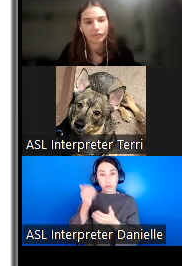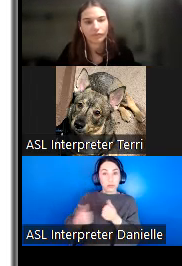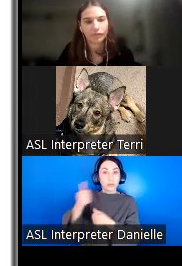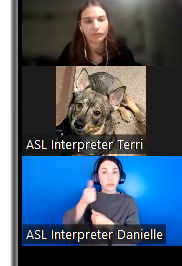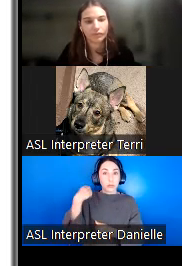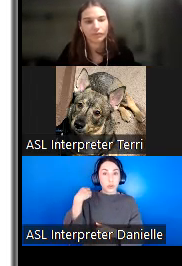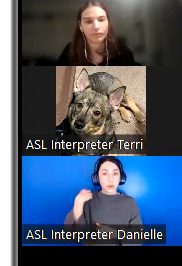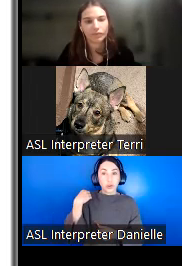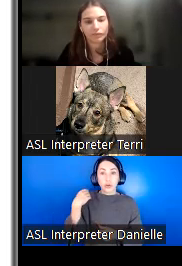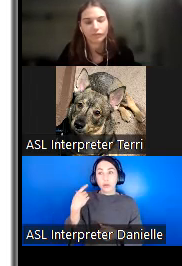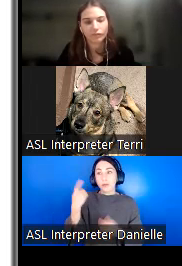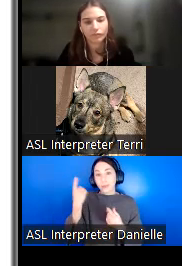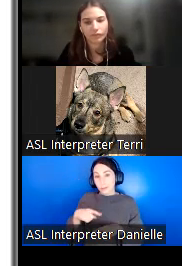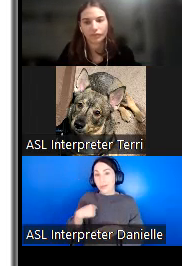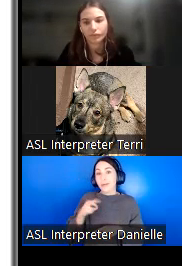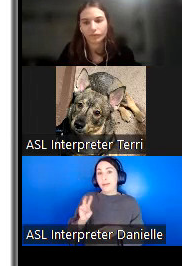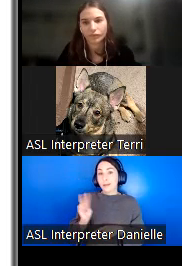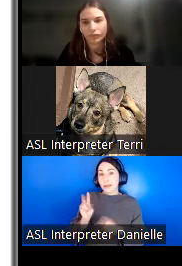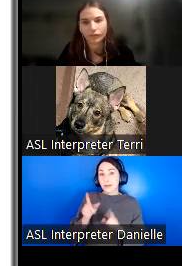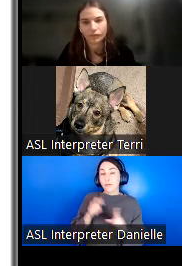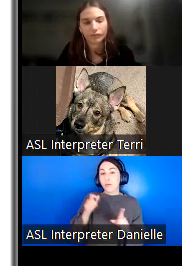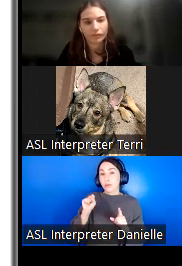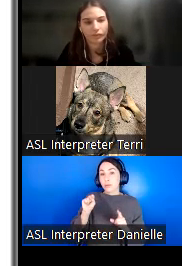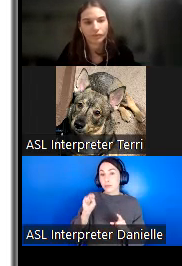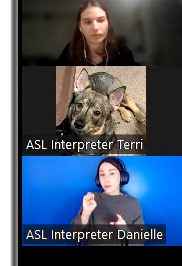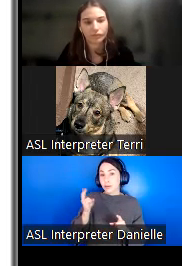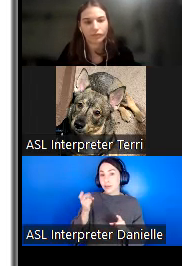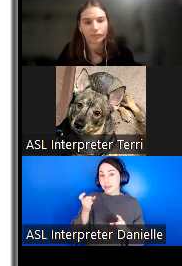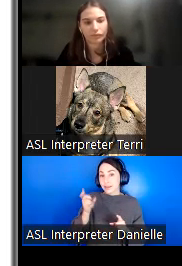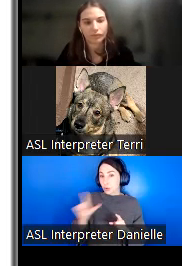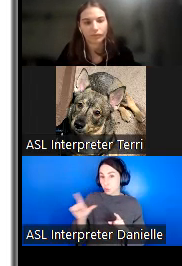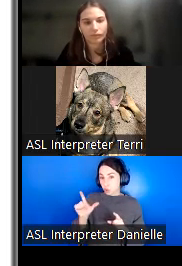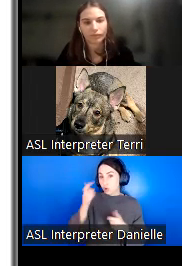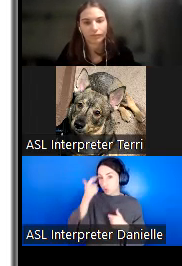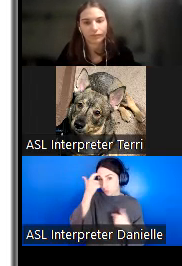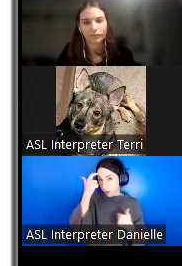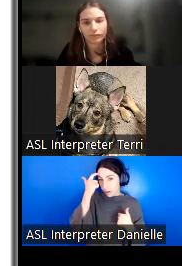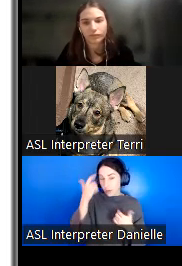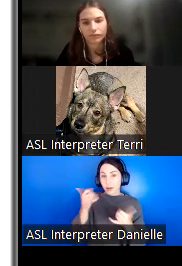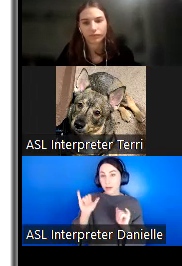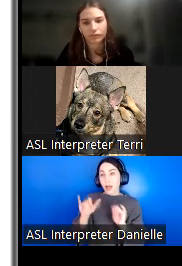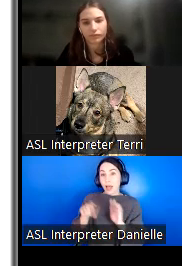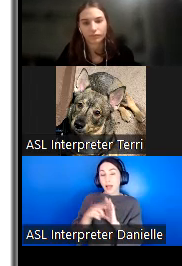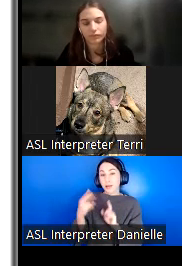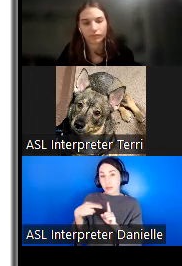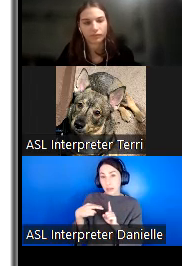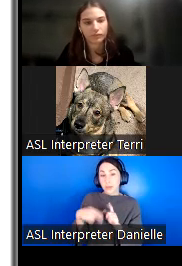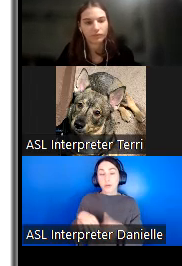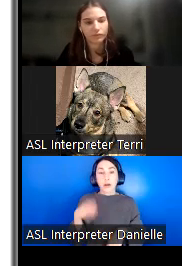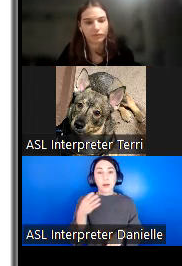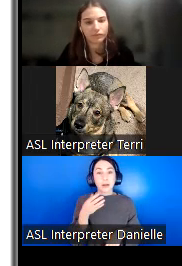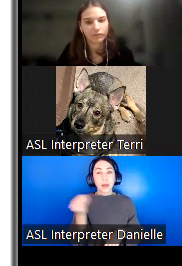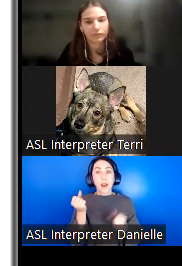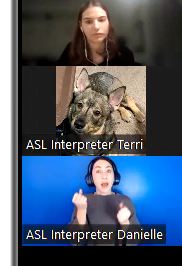you've been the victim of a sexual trauma is still full of taboo and stigma. stigmatized, and the number of women who